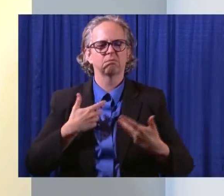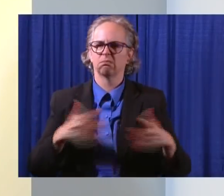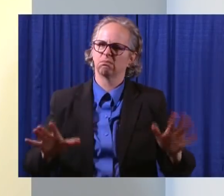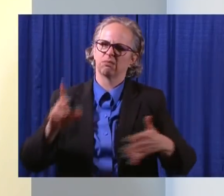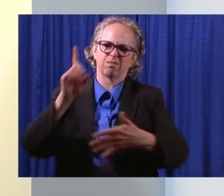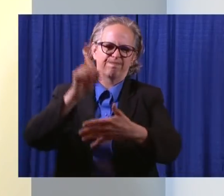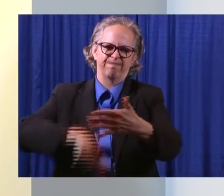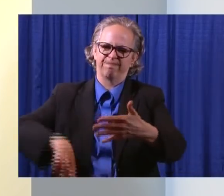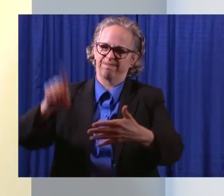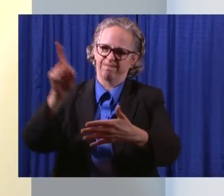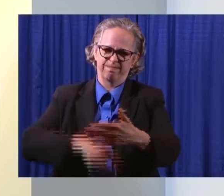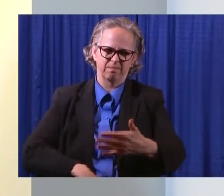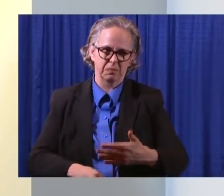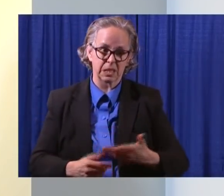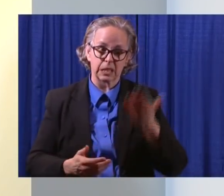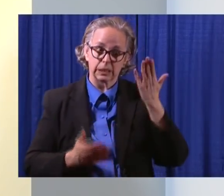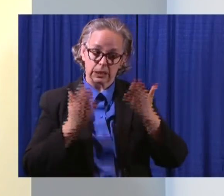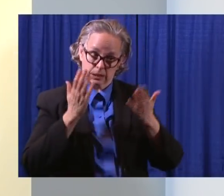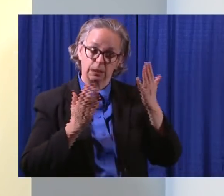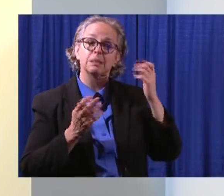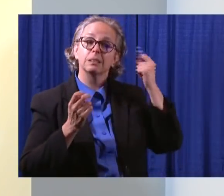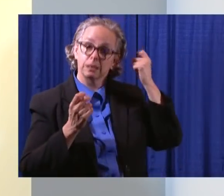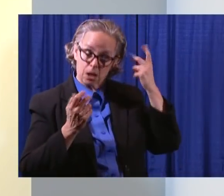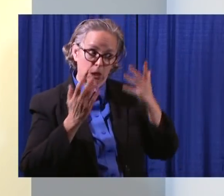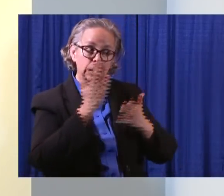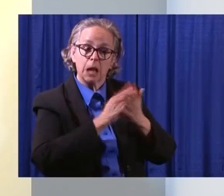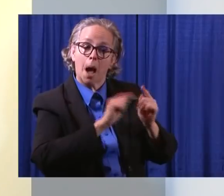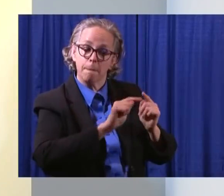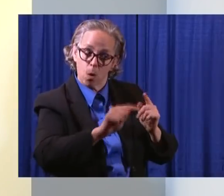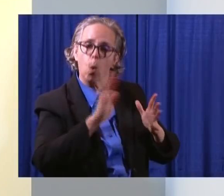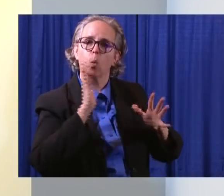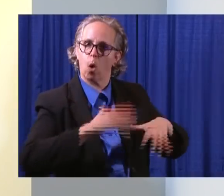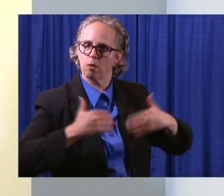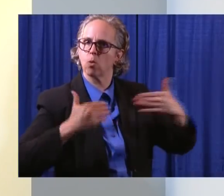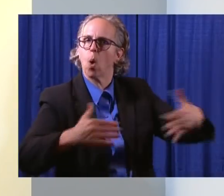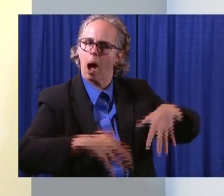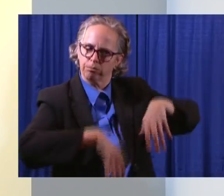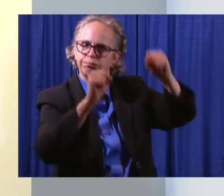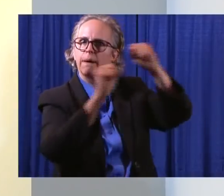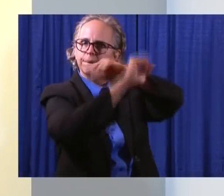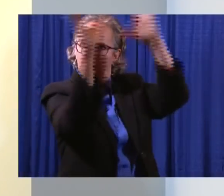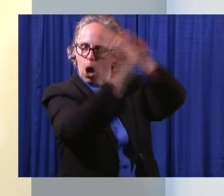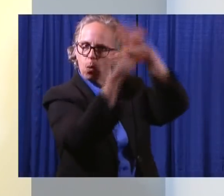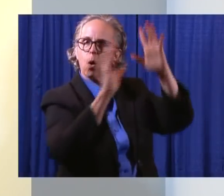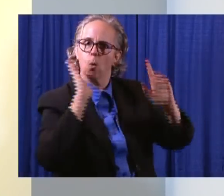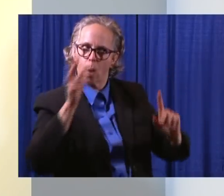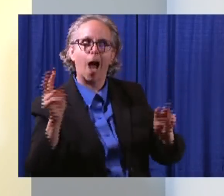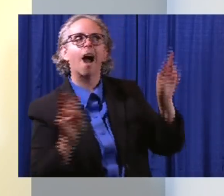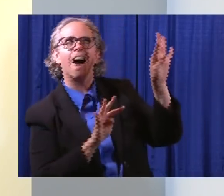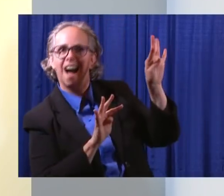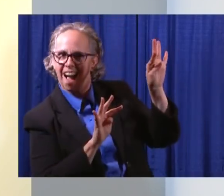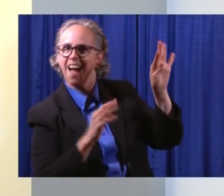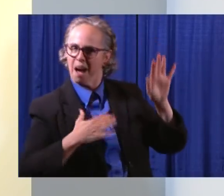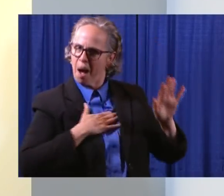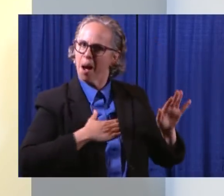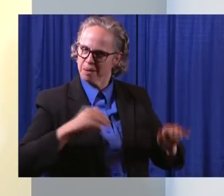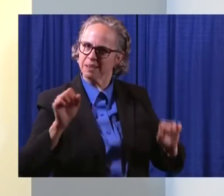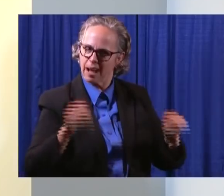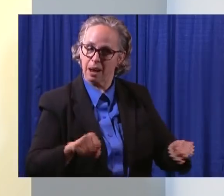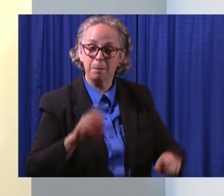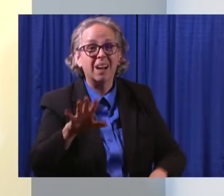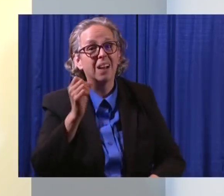proceed. We know that some are still going to be holding these events. We just ask you to do so